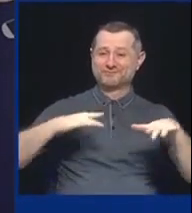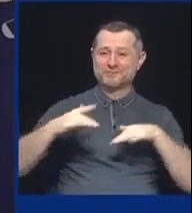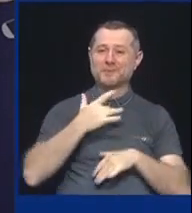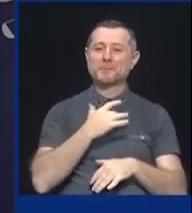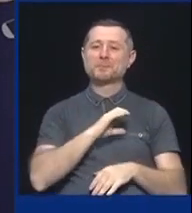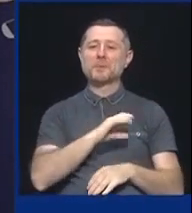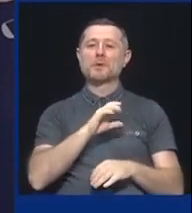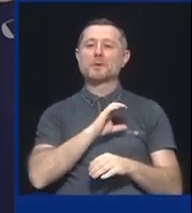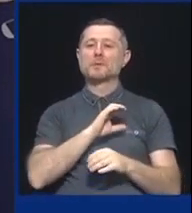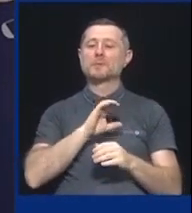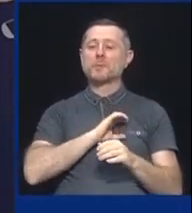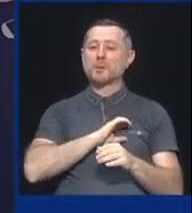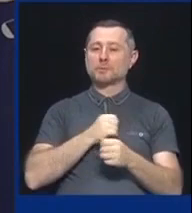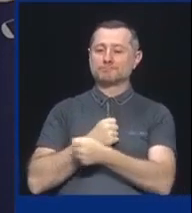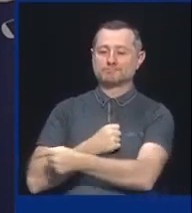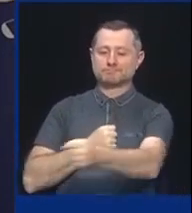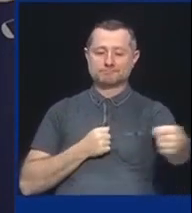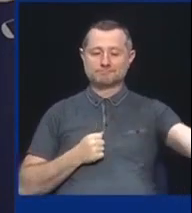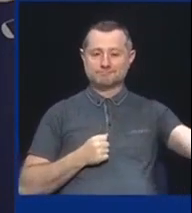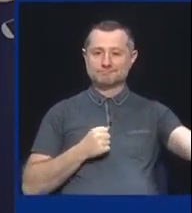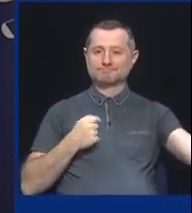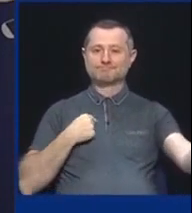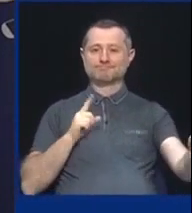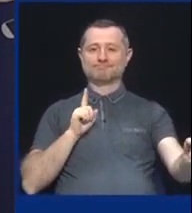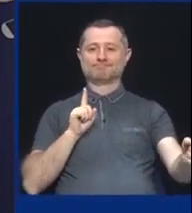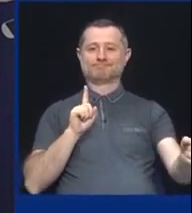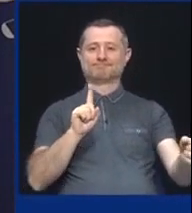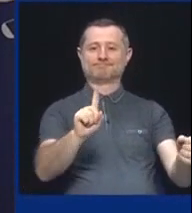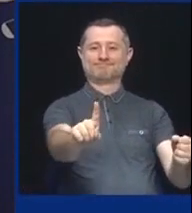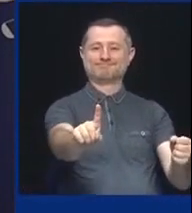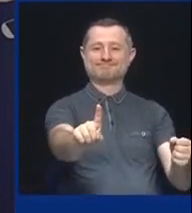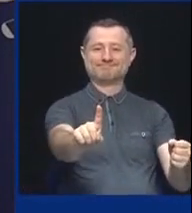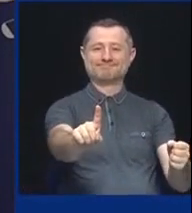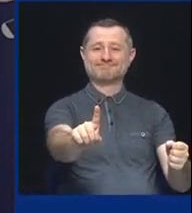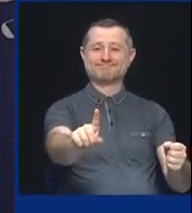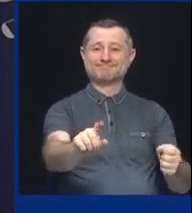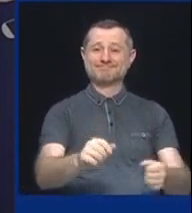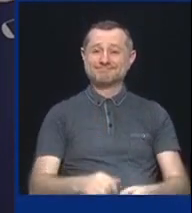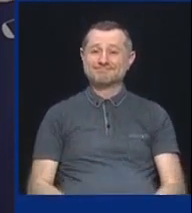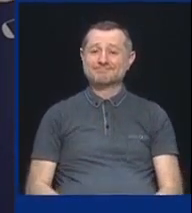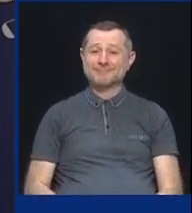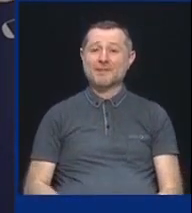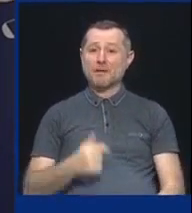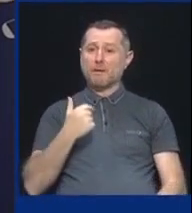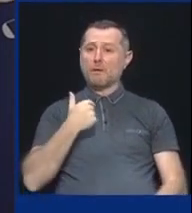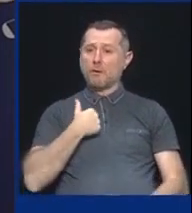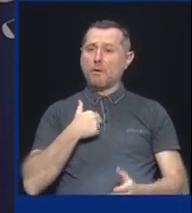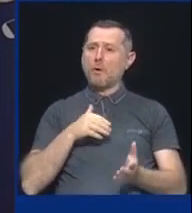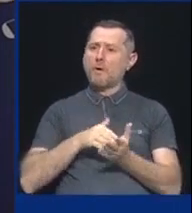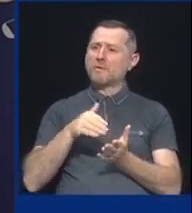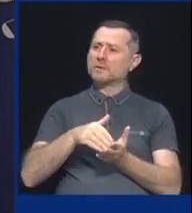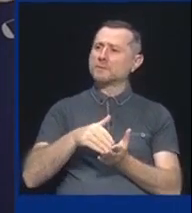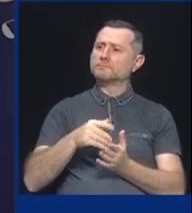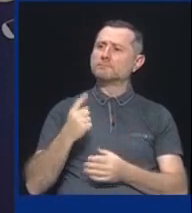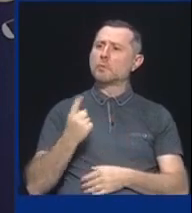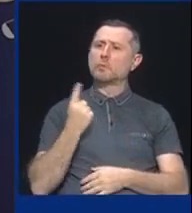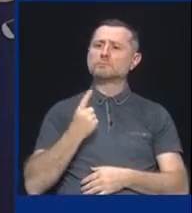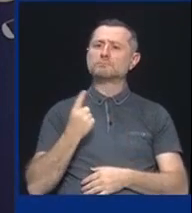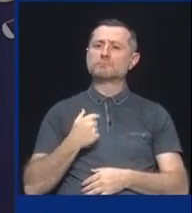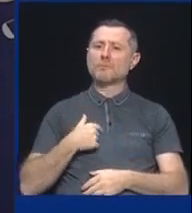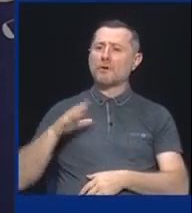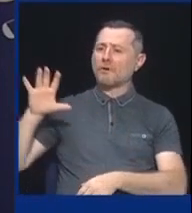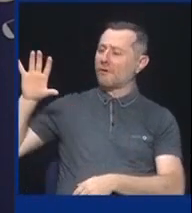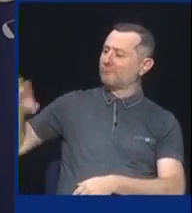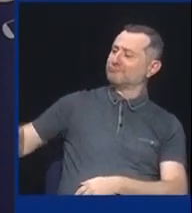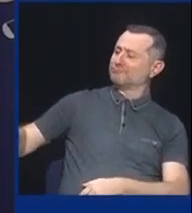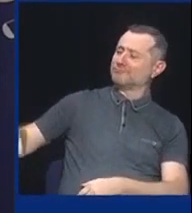doorways. When I walk past them, I often will give them a grip of the arm, a pat